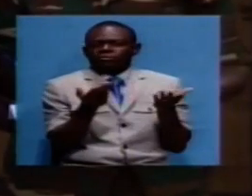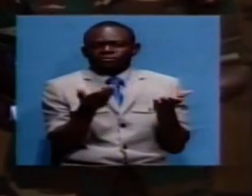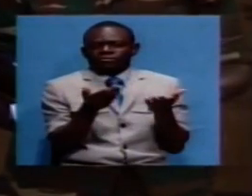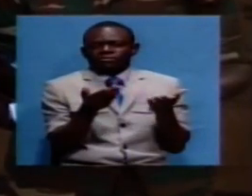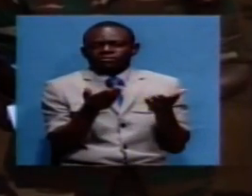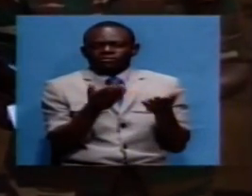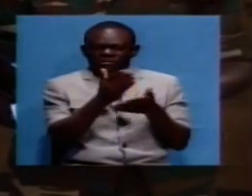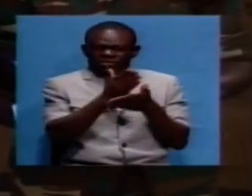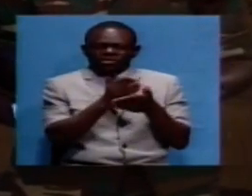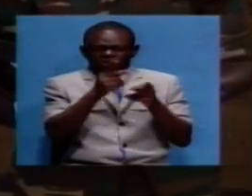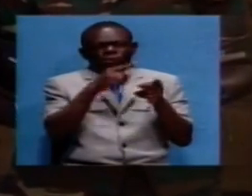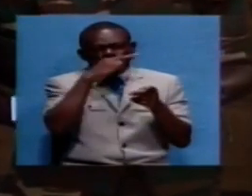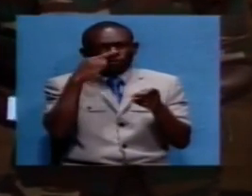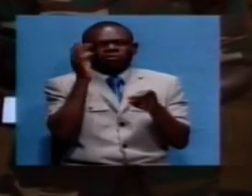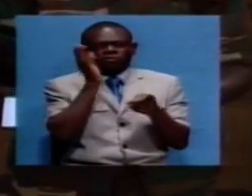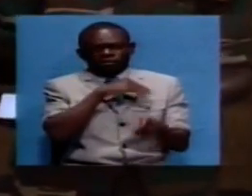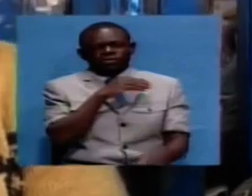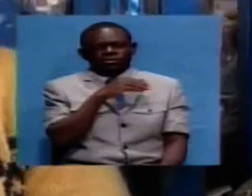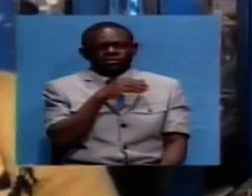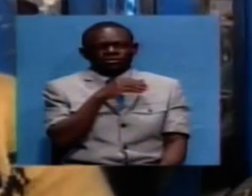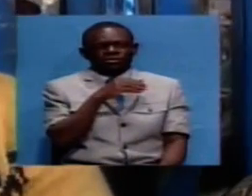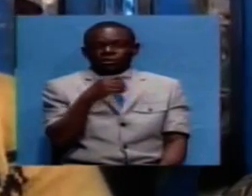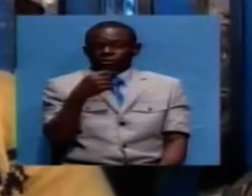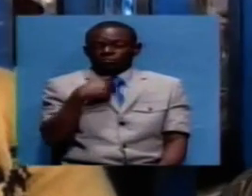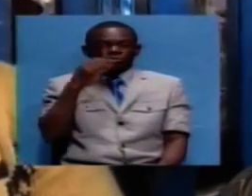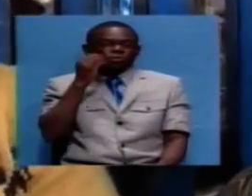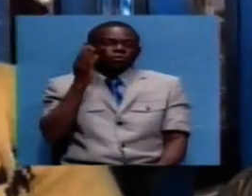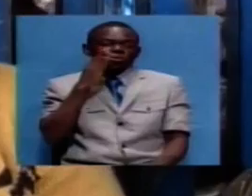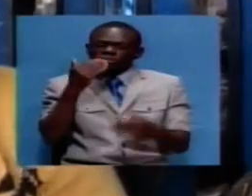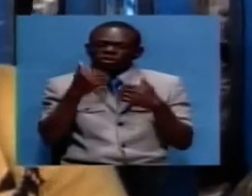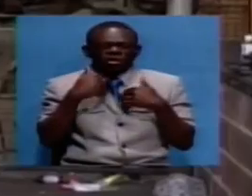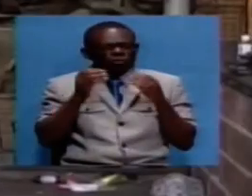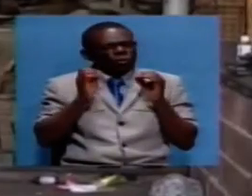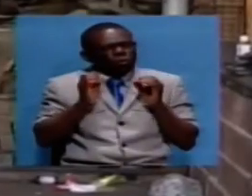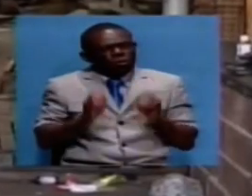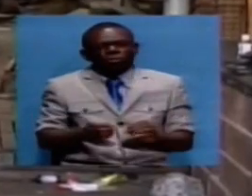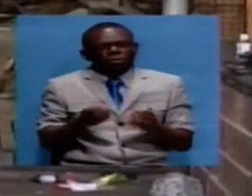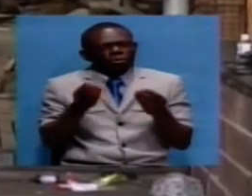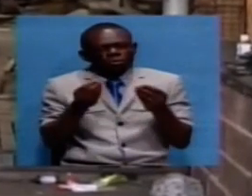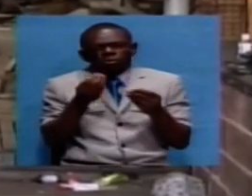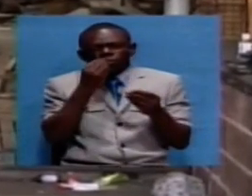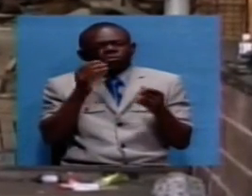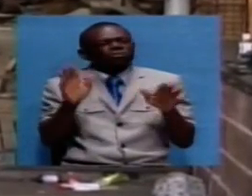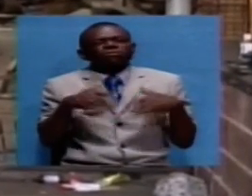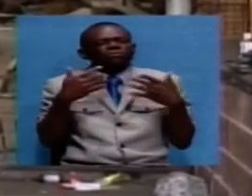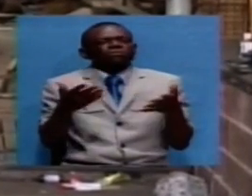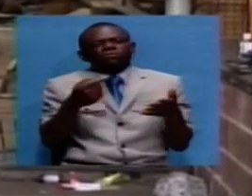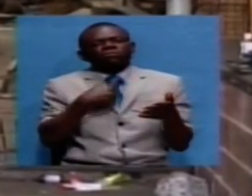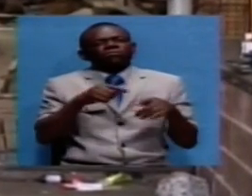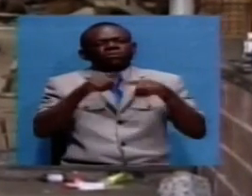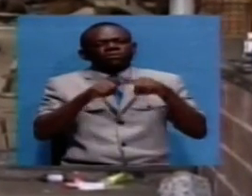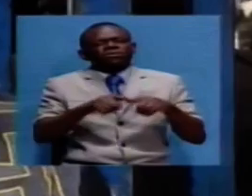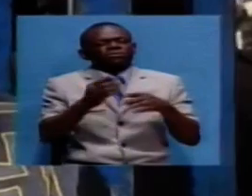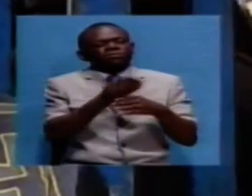bombo panda bale fatulesta pana pandi mino kufuma kunganda shwete pana nguchima kunganda njishire fino fondishi nabane fyo mbashira samenti ni nambali